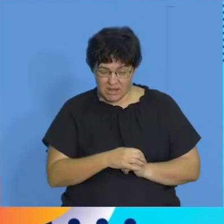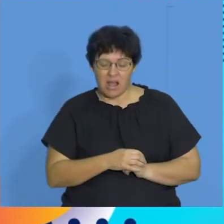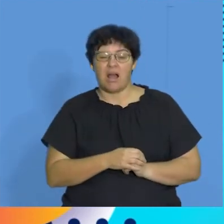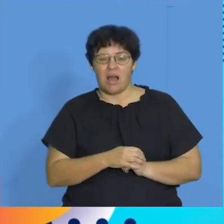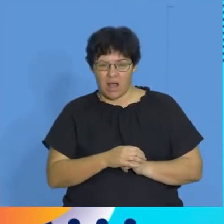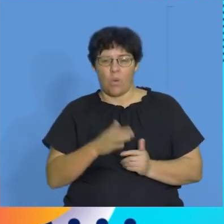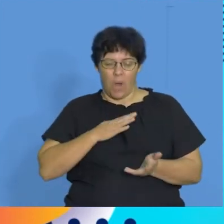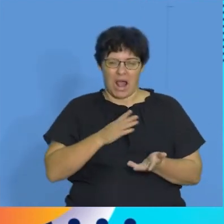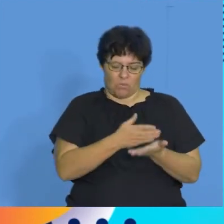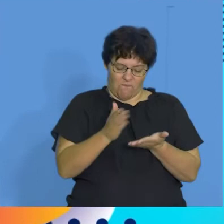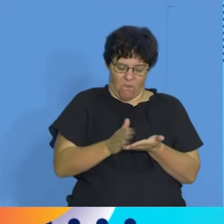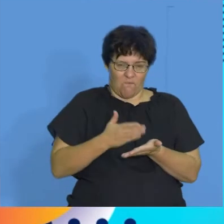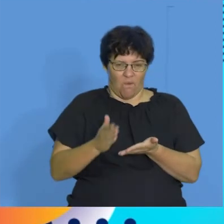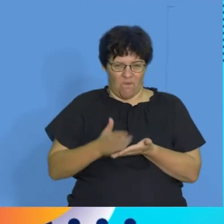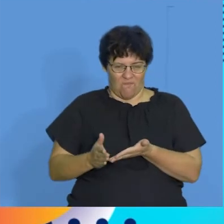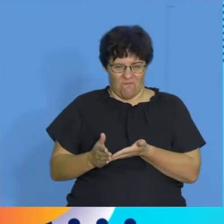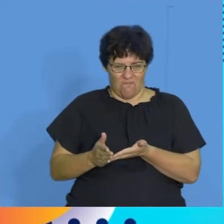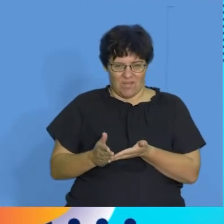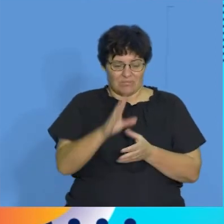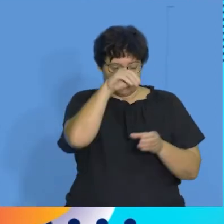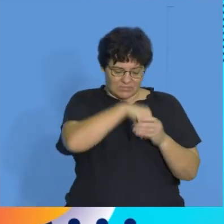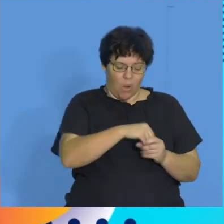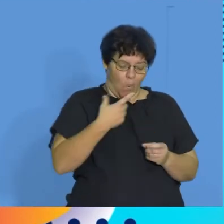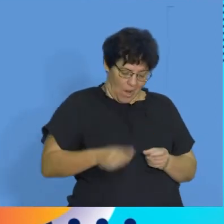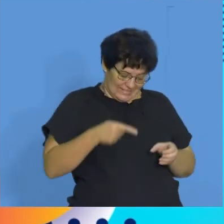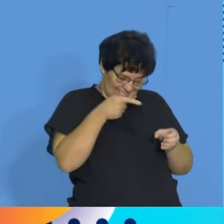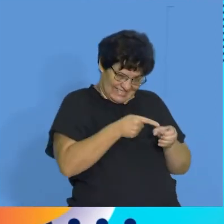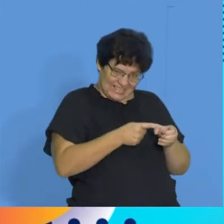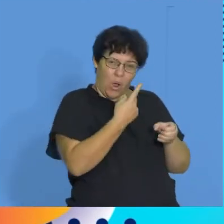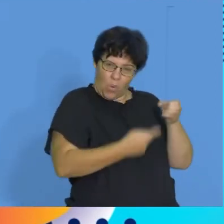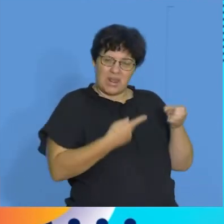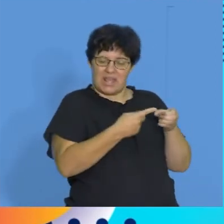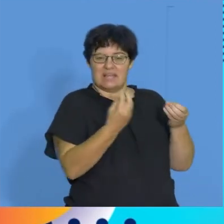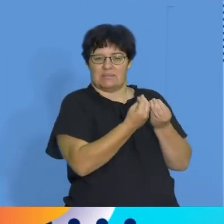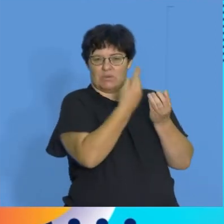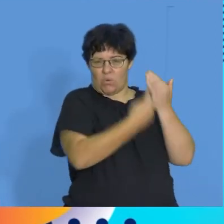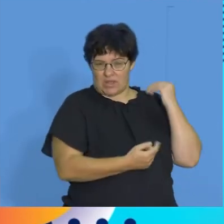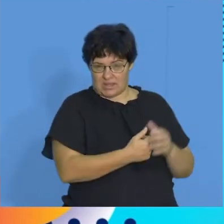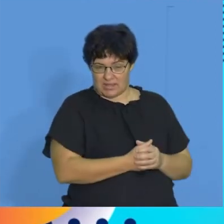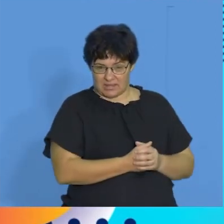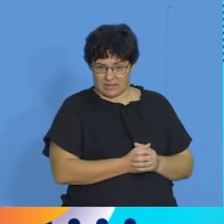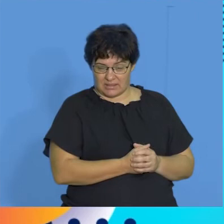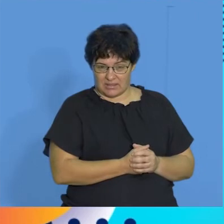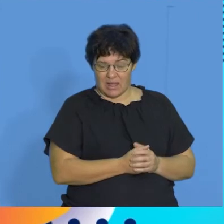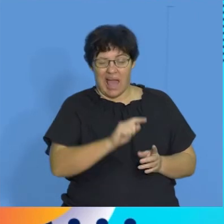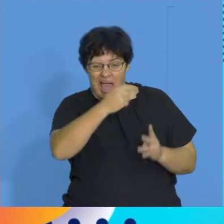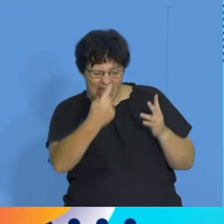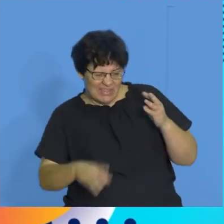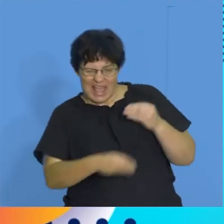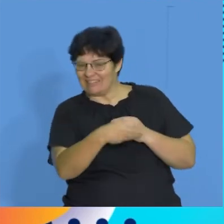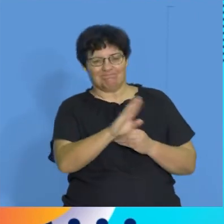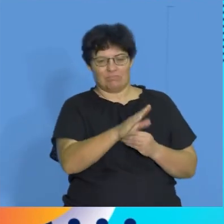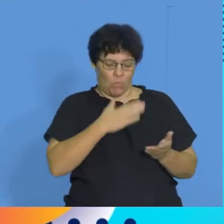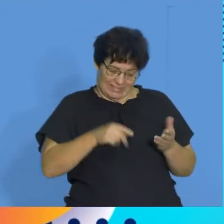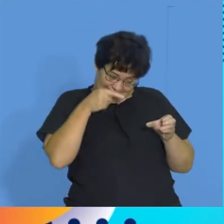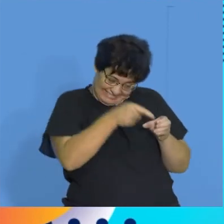of the impurities so that at the end of the day, we remain with the actual substance without these impurities. So in terms